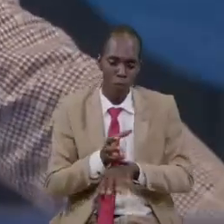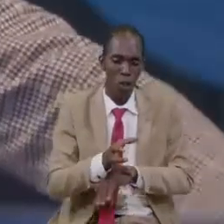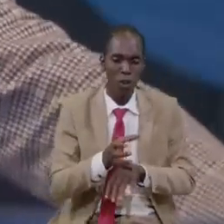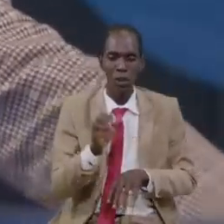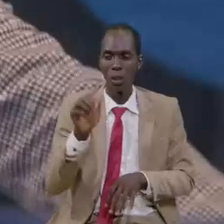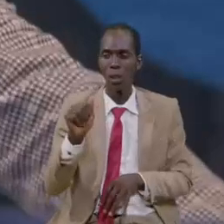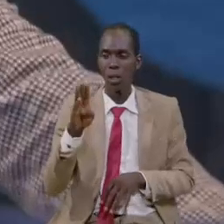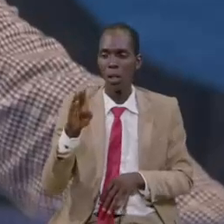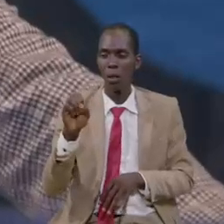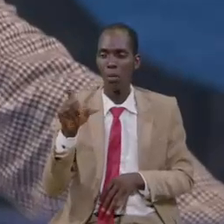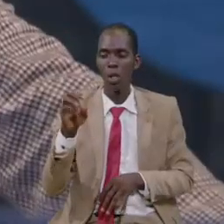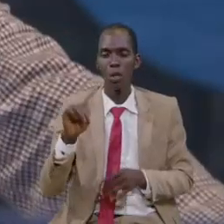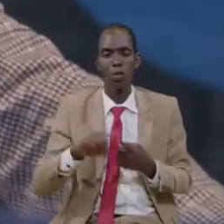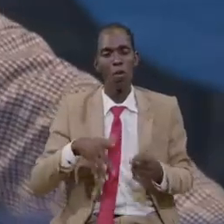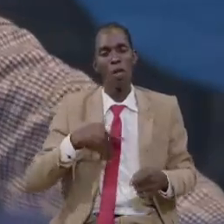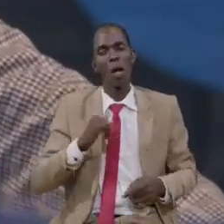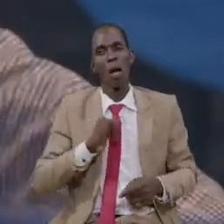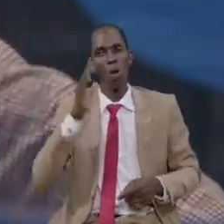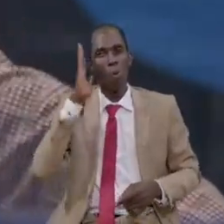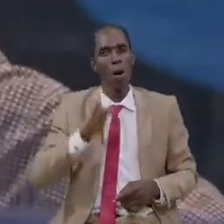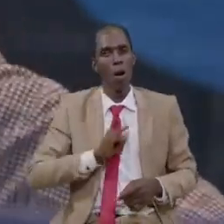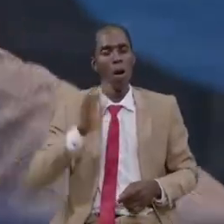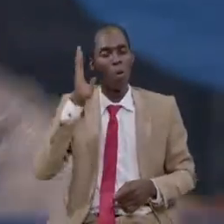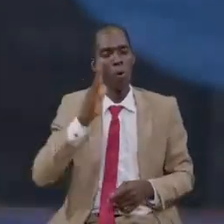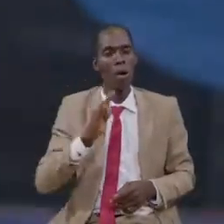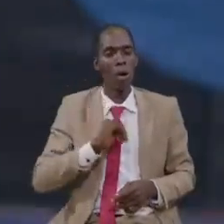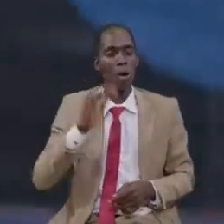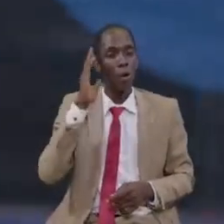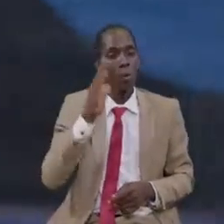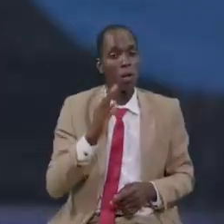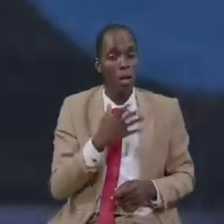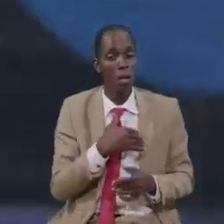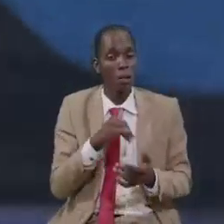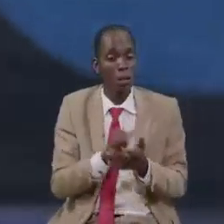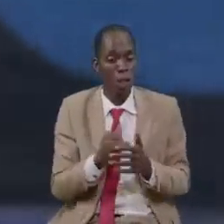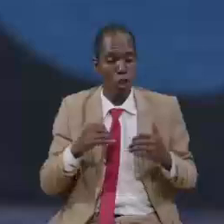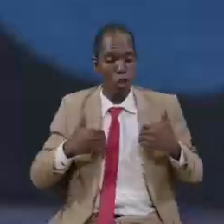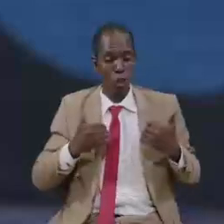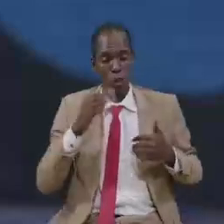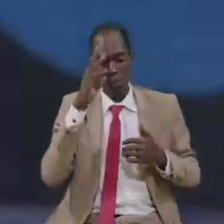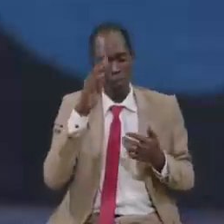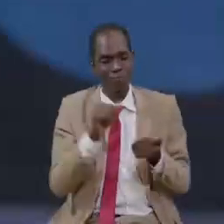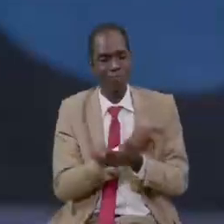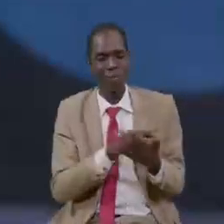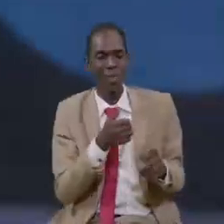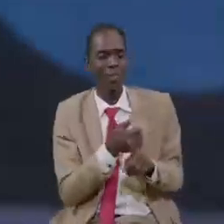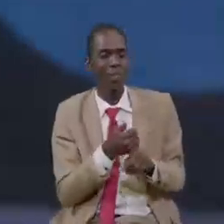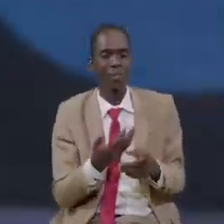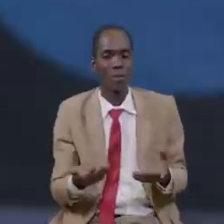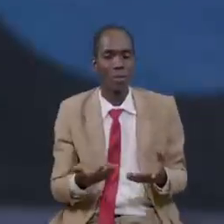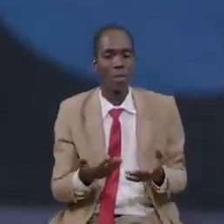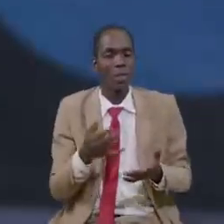I will. And that man, that young man, destroyed himself. Self, itself that pushed